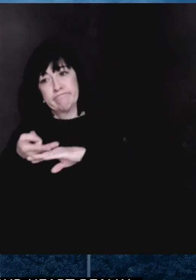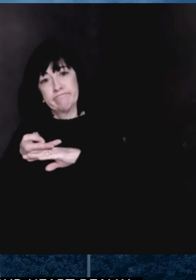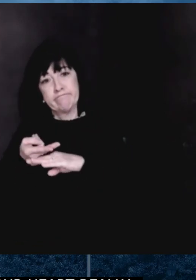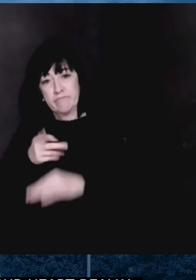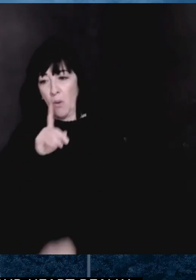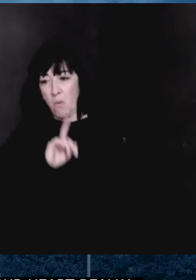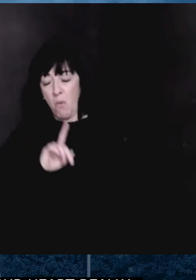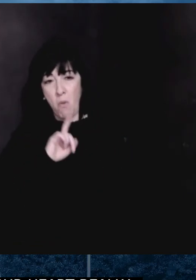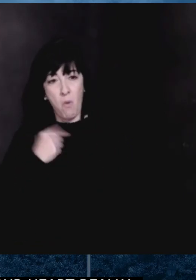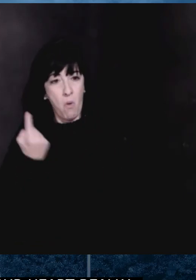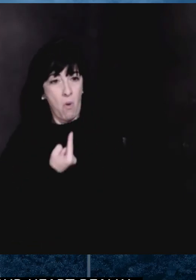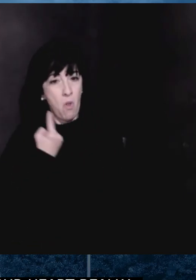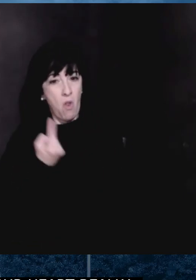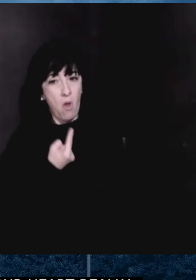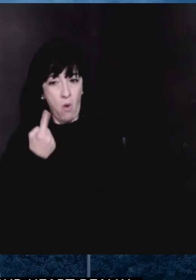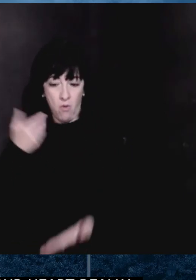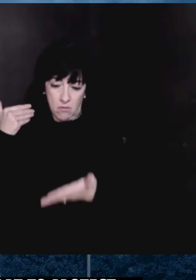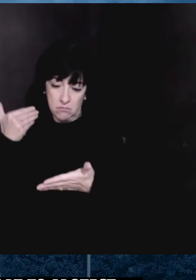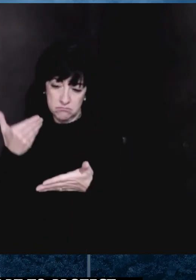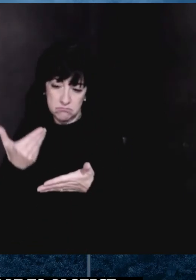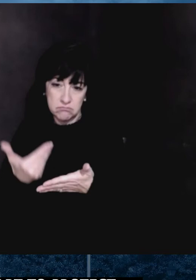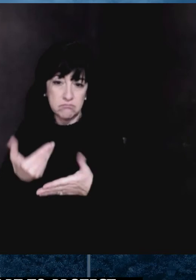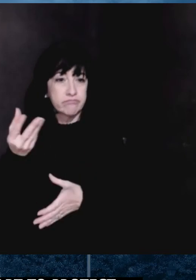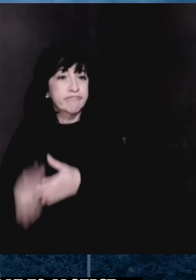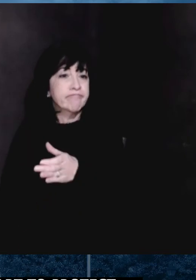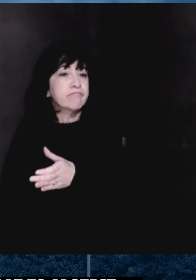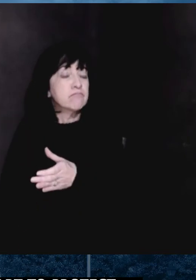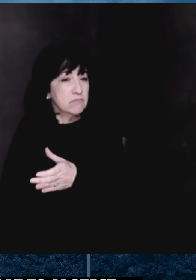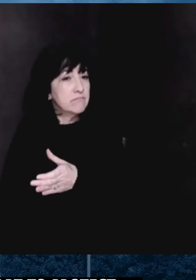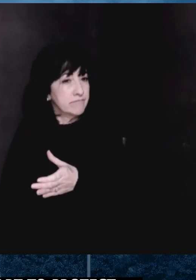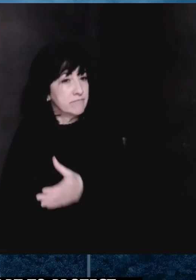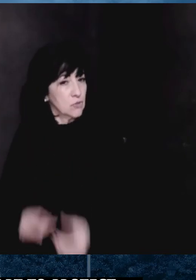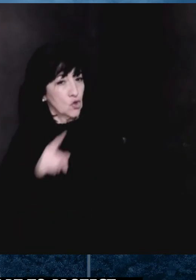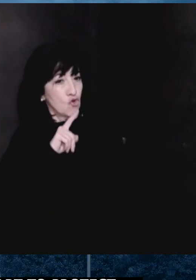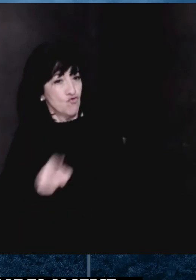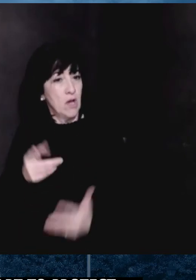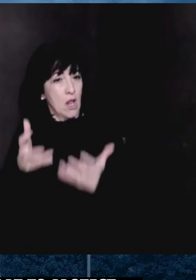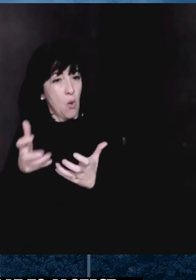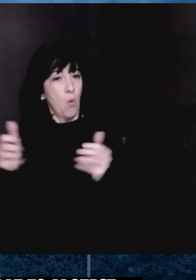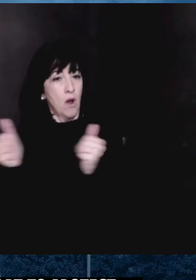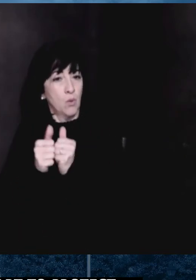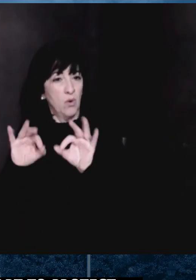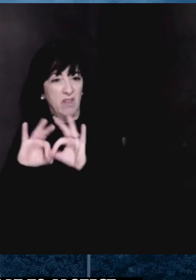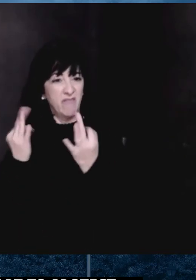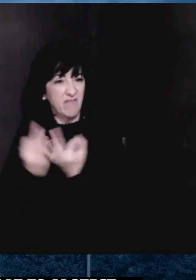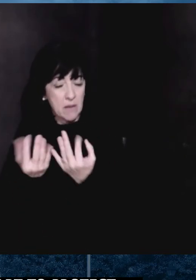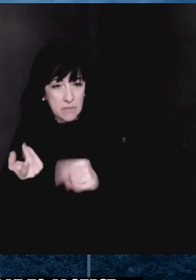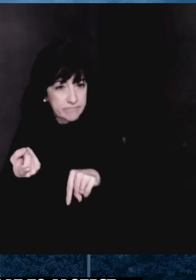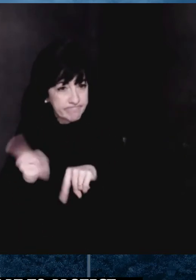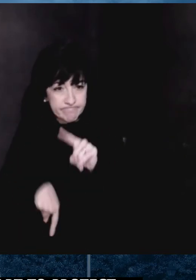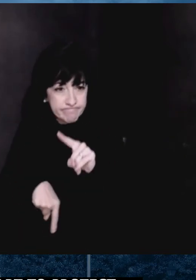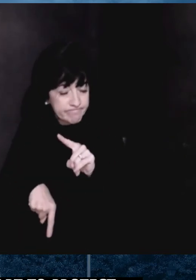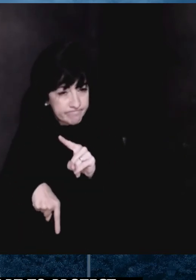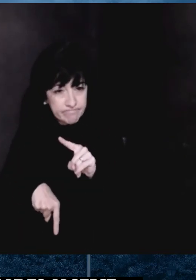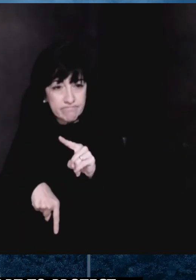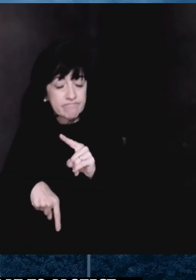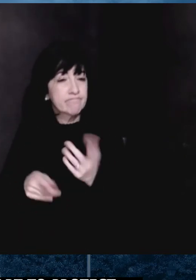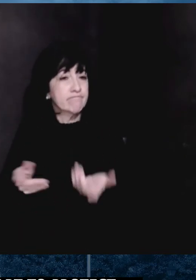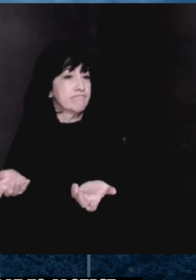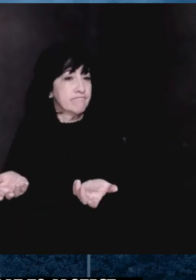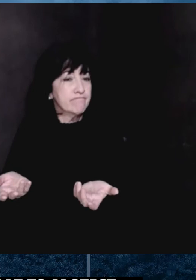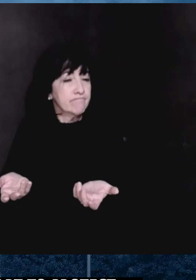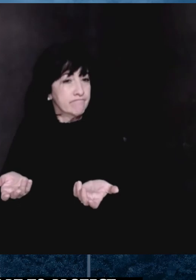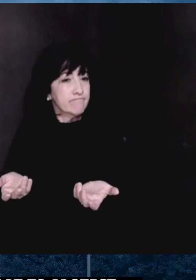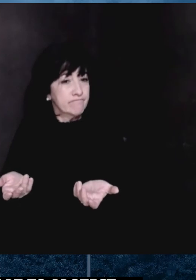last days. They want to be with family. They should be with family, and so. But we can